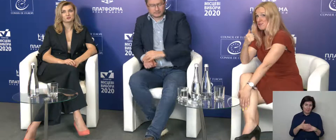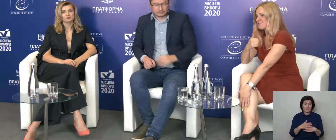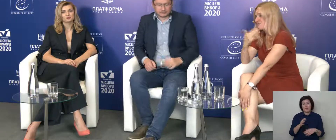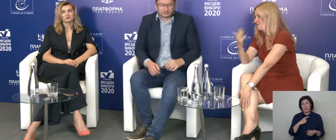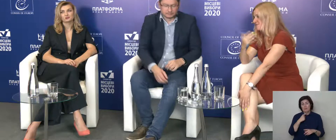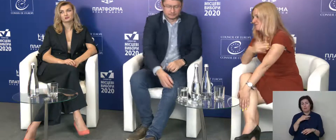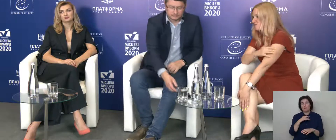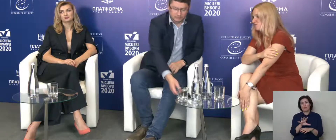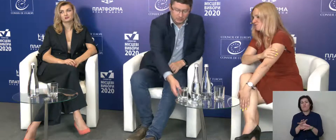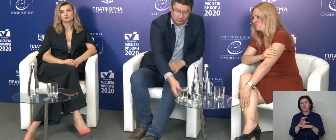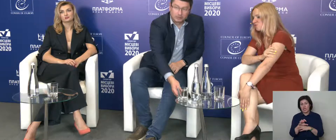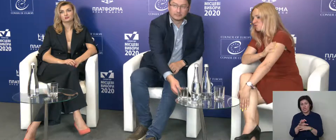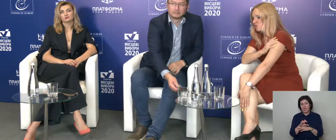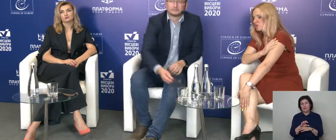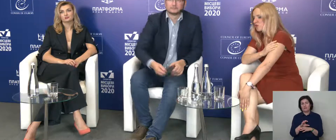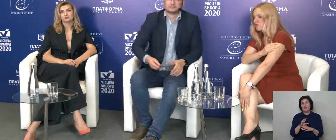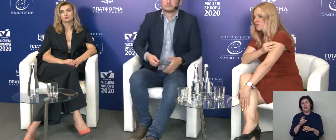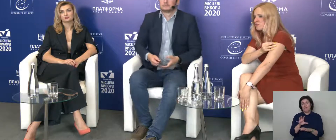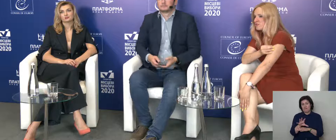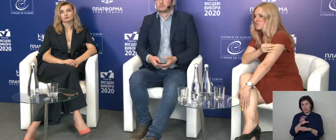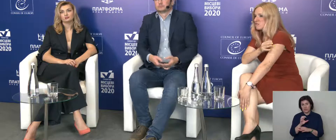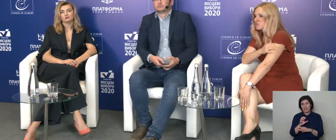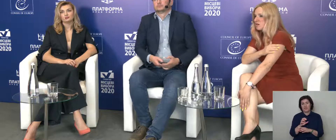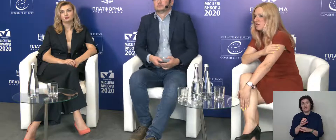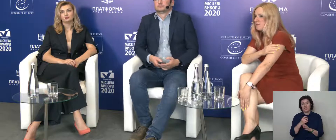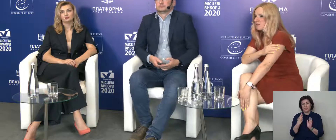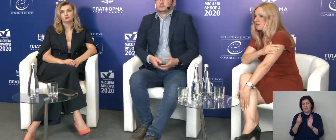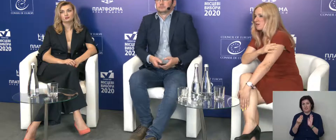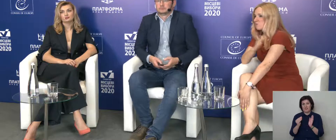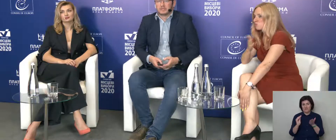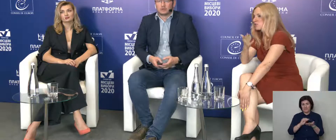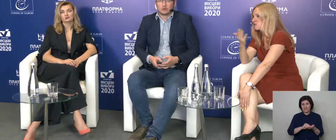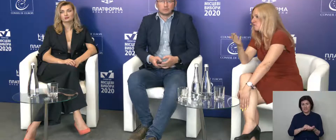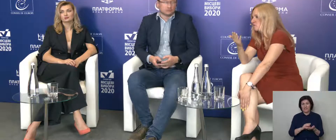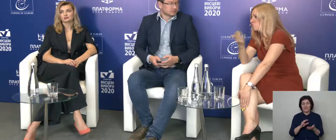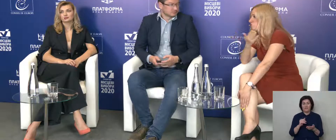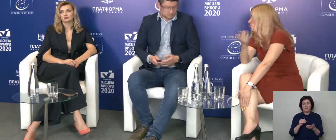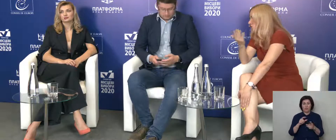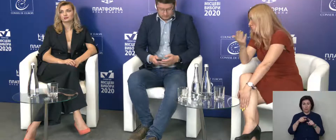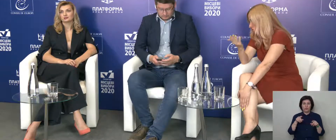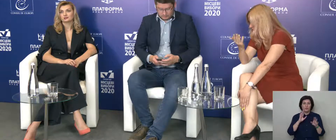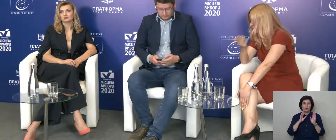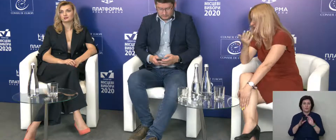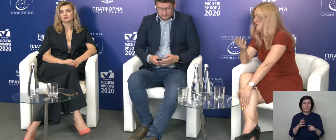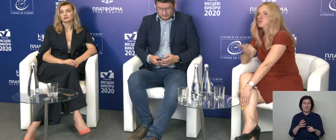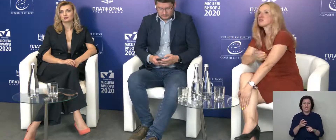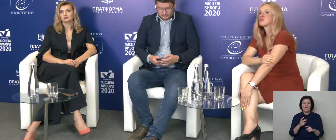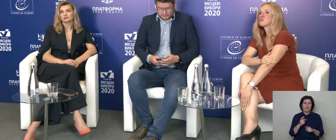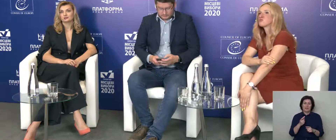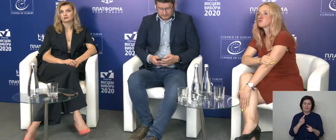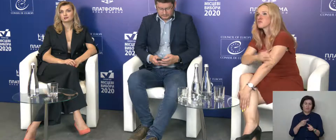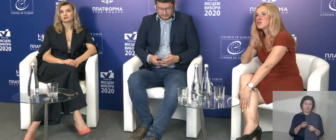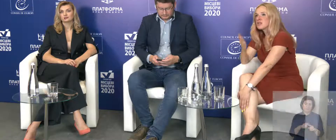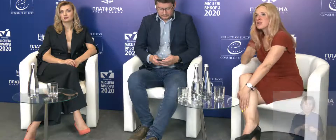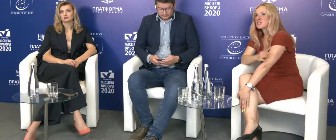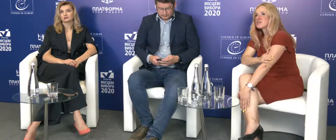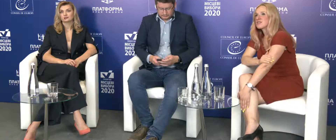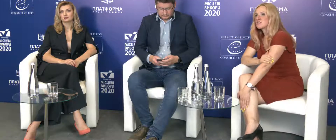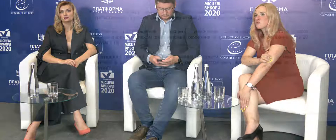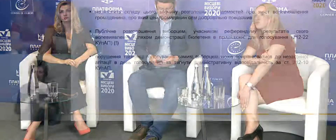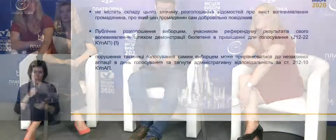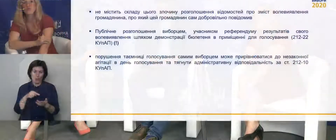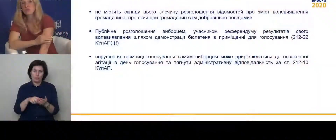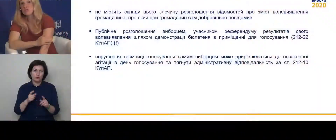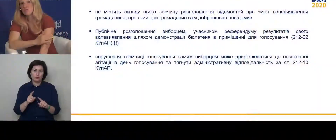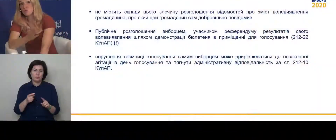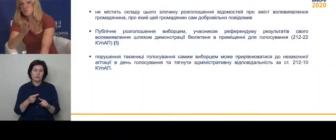article. Well, we're talking about when a picture was taken. For example, when it is then done